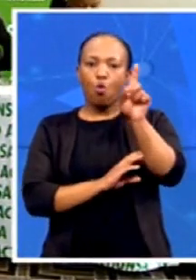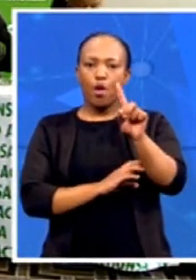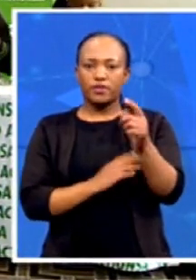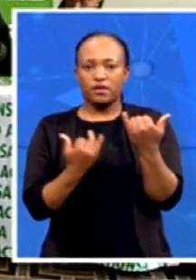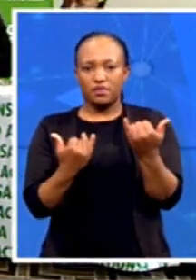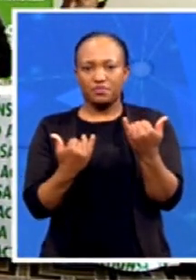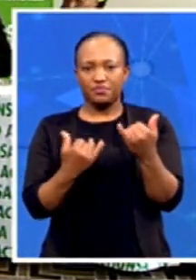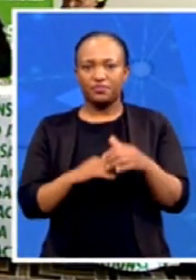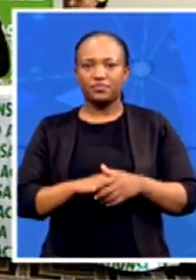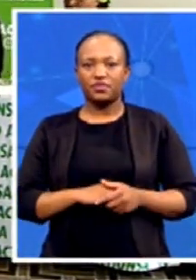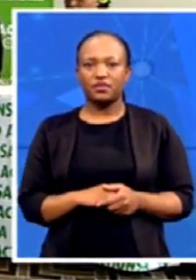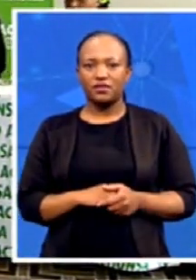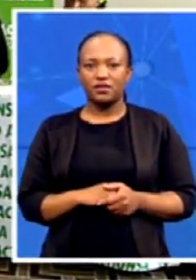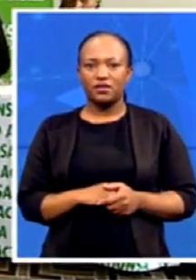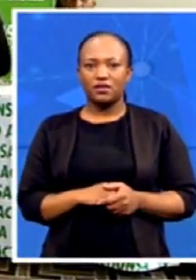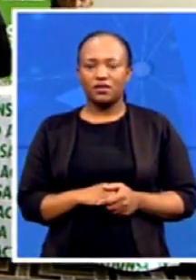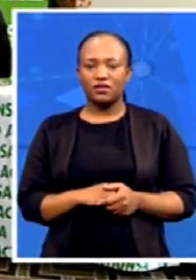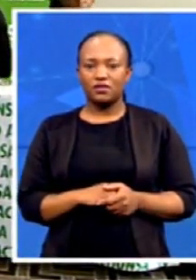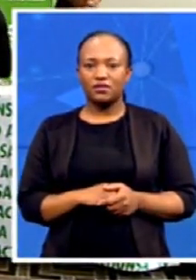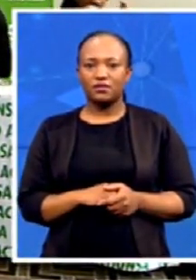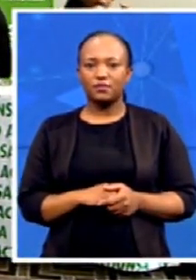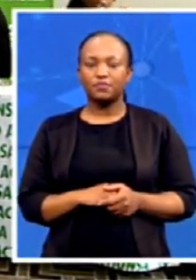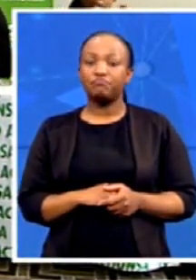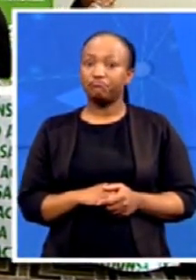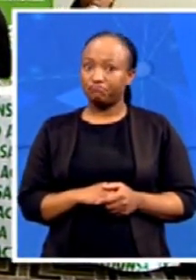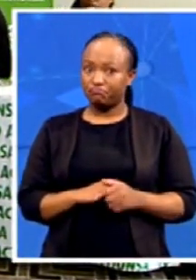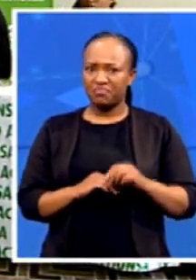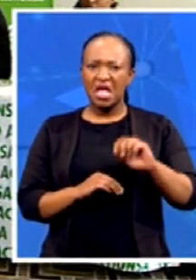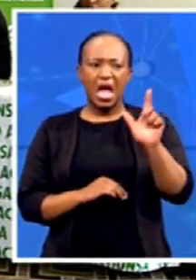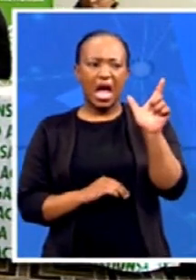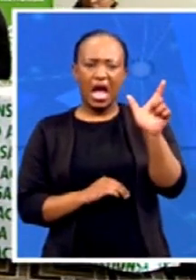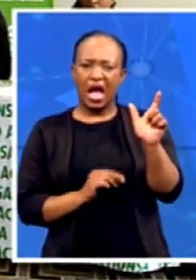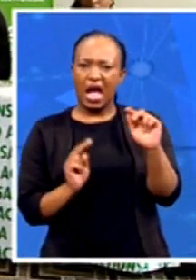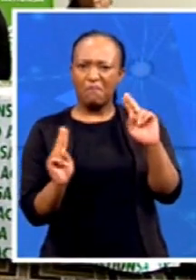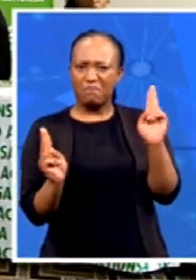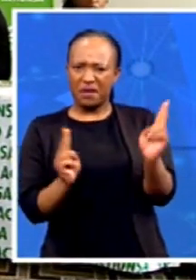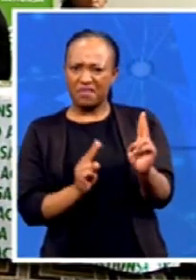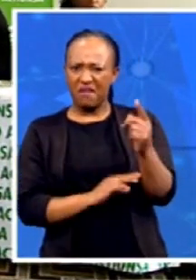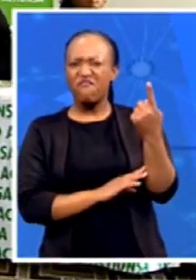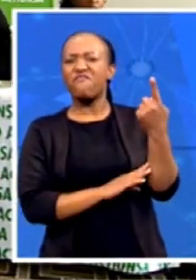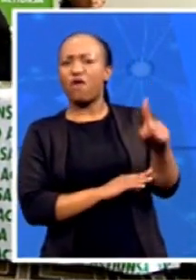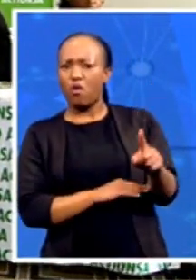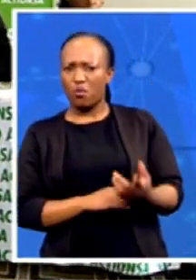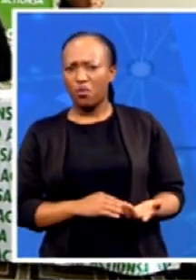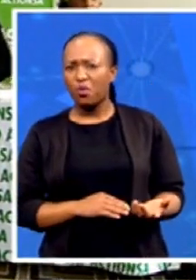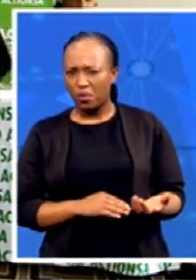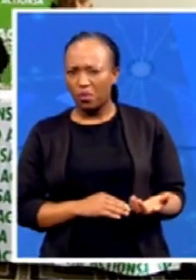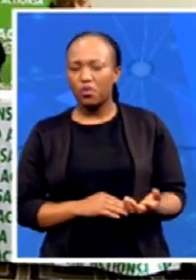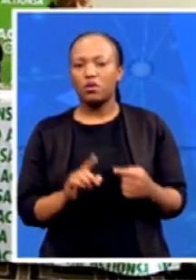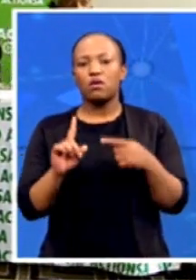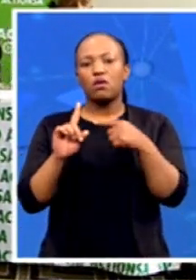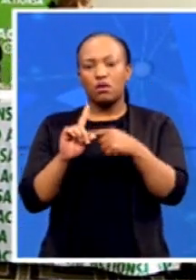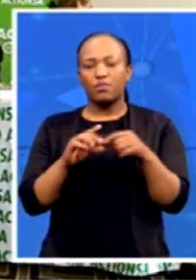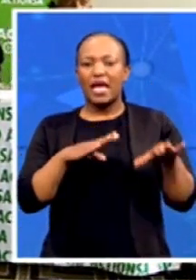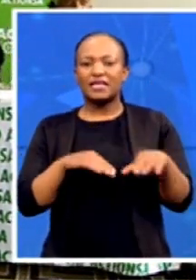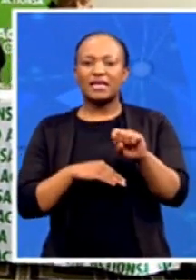Well, abbreviation for what? The leaders of Action SA, Herman Mashaba, decrying a Chapter 9 institution. He